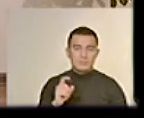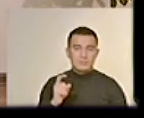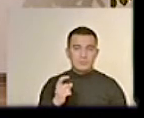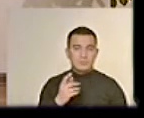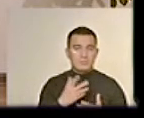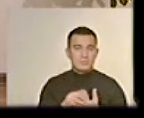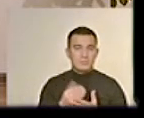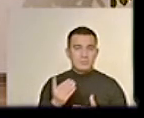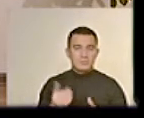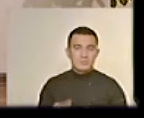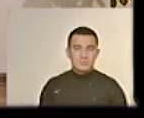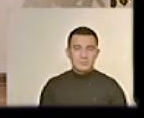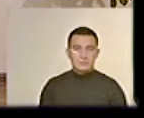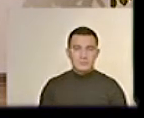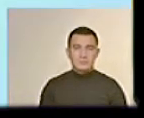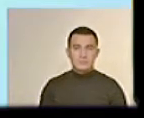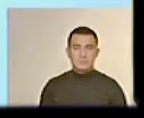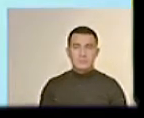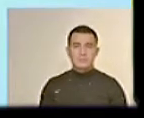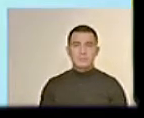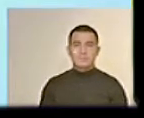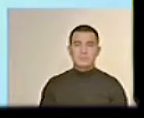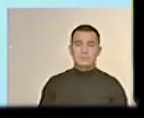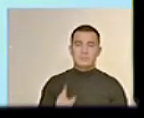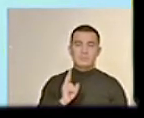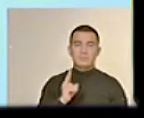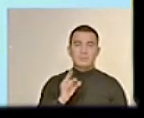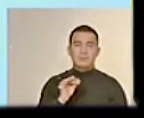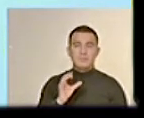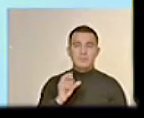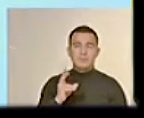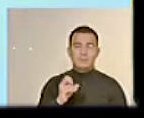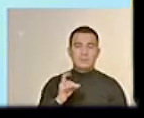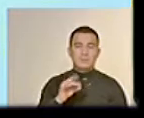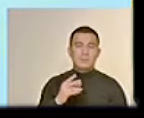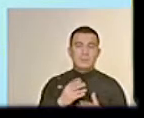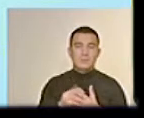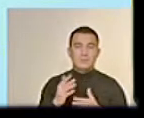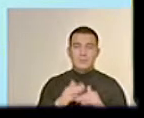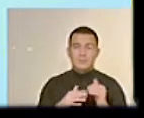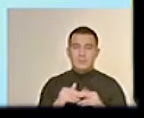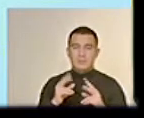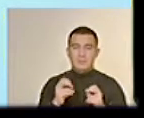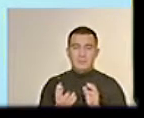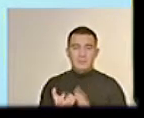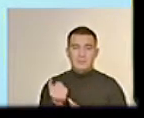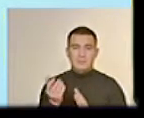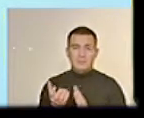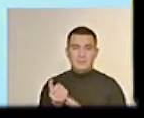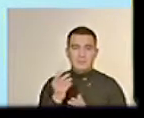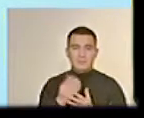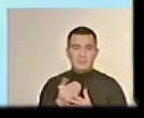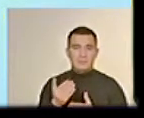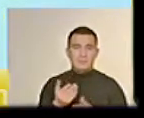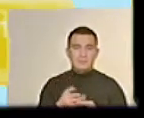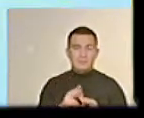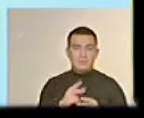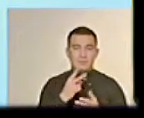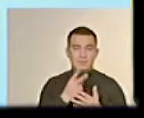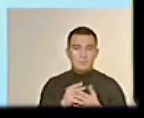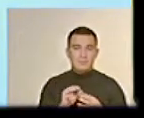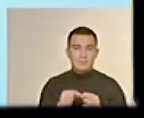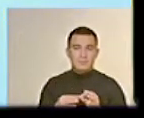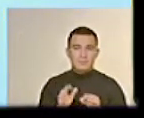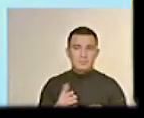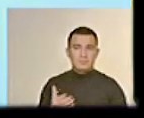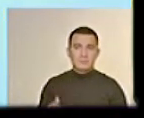berishingizni so'rayman. Demak, kislorodning laboratoriya sharoitida olinish usullari bilan sizni yana bir bor tanishtirib o'taman.